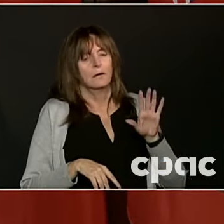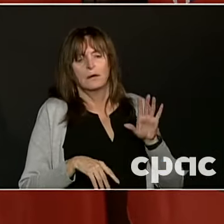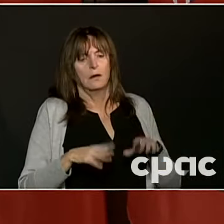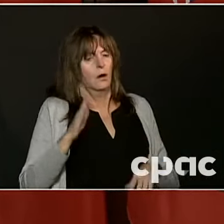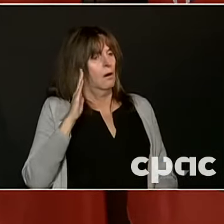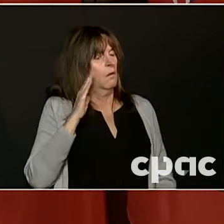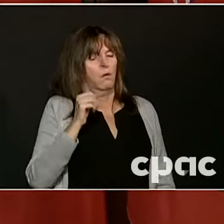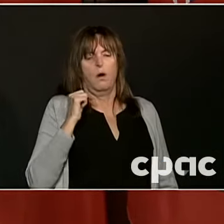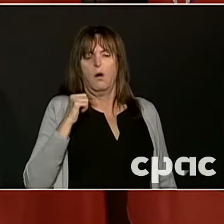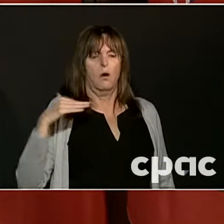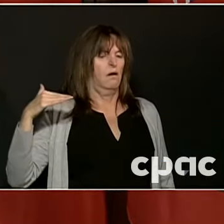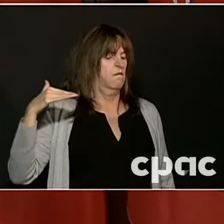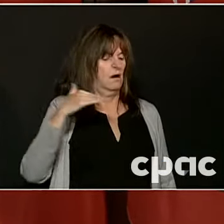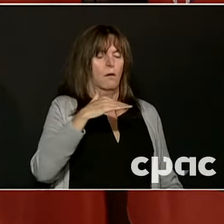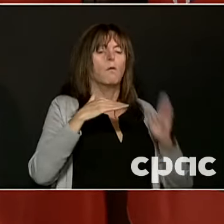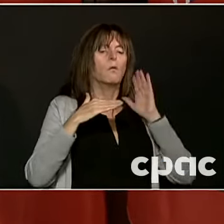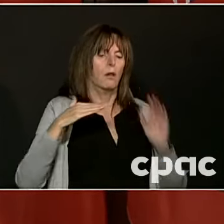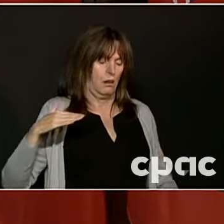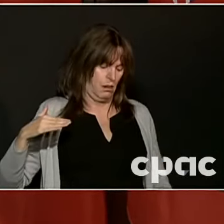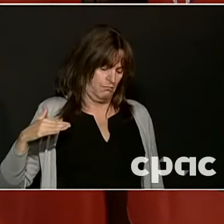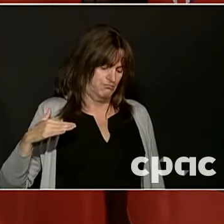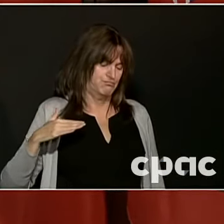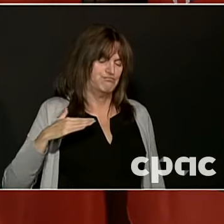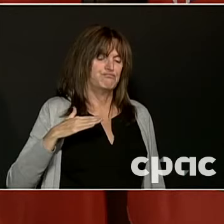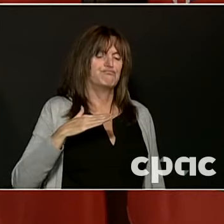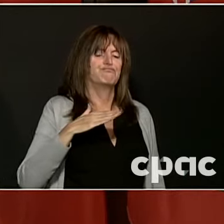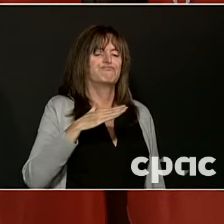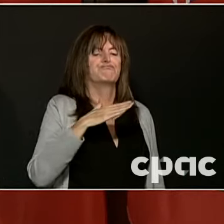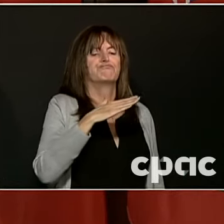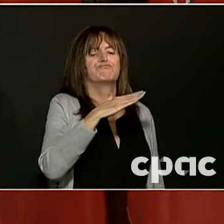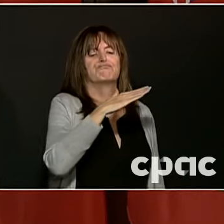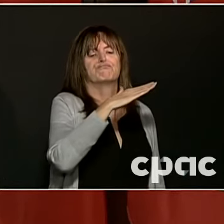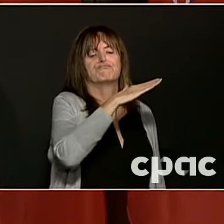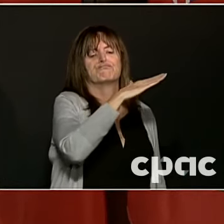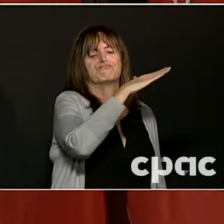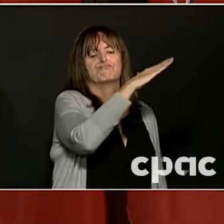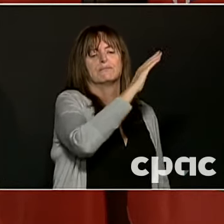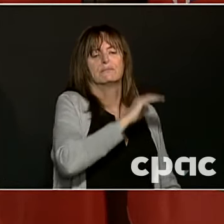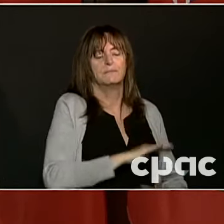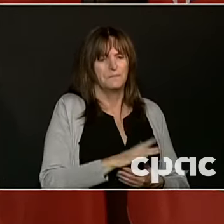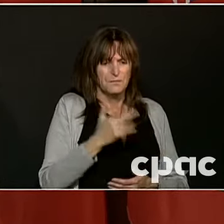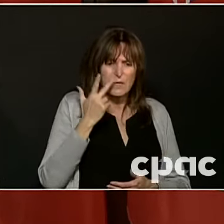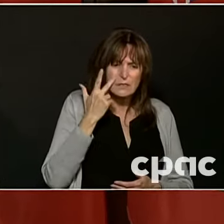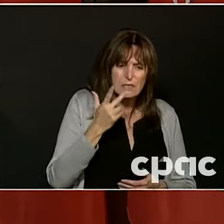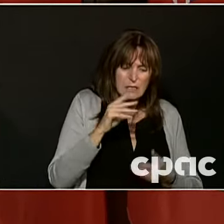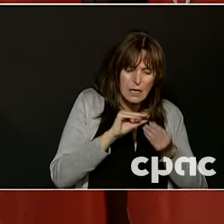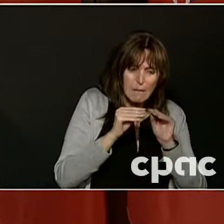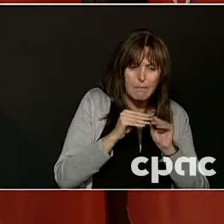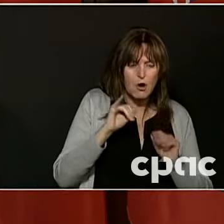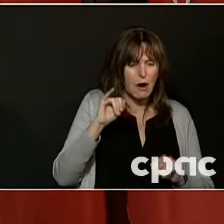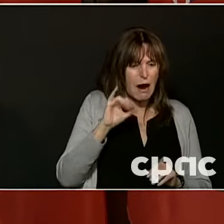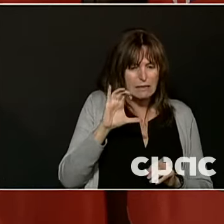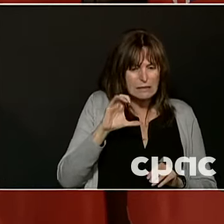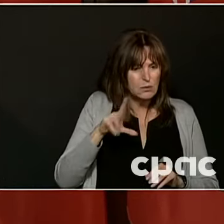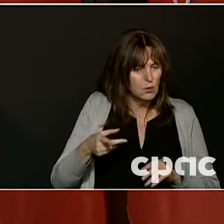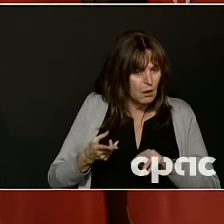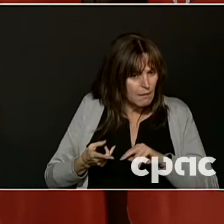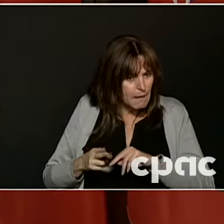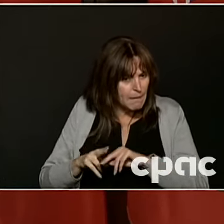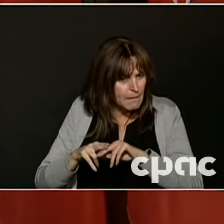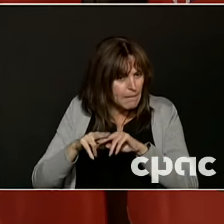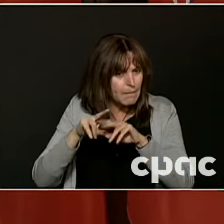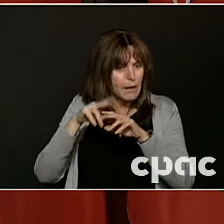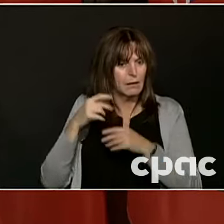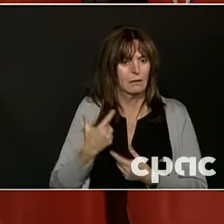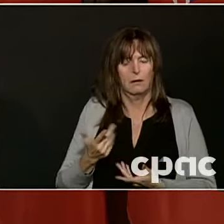cases. You'll see the higher levels of ICU use probably hit. You'll see the mortality continue to climb in long-term care homes.